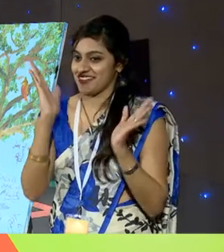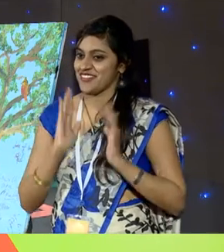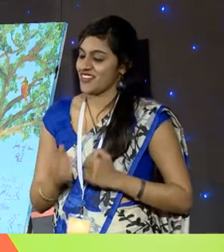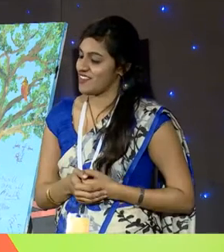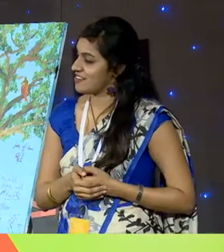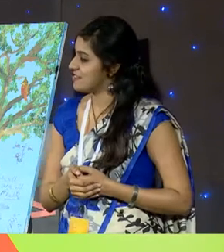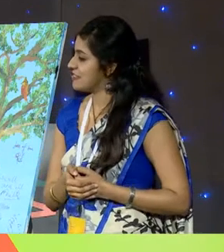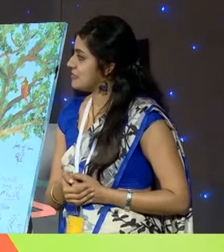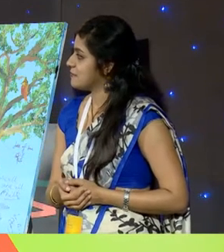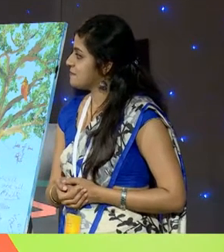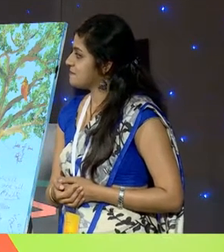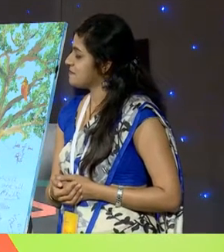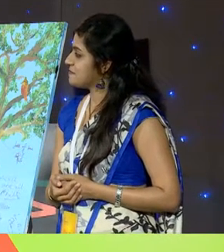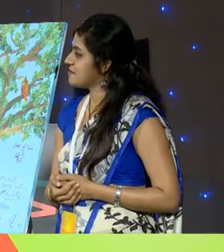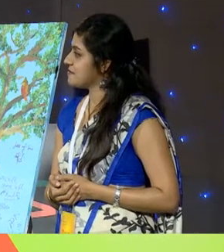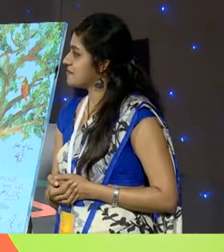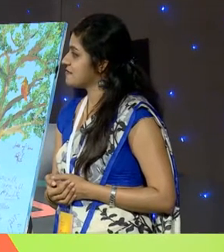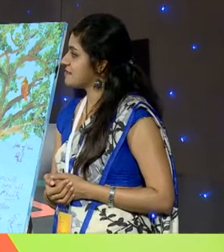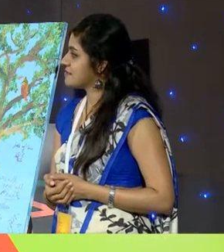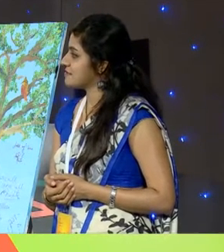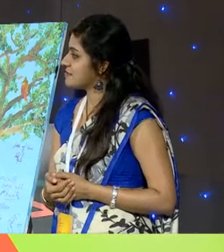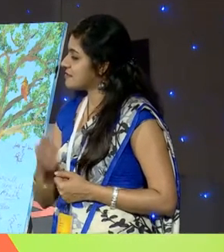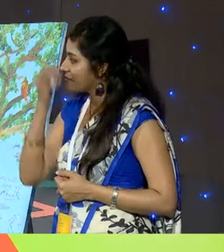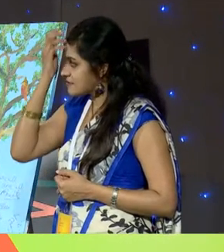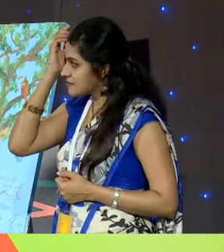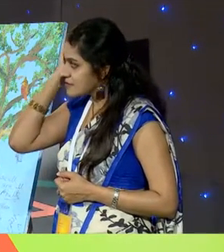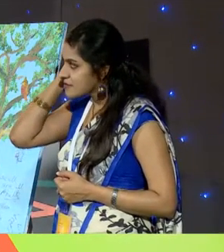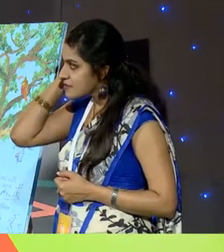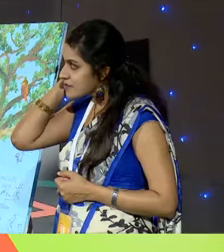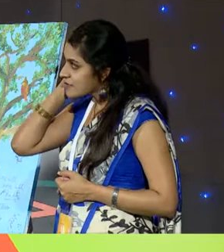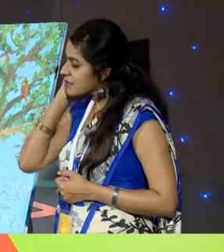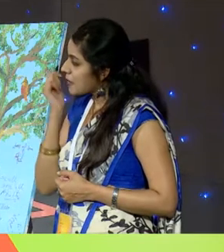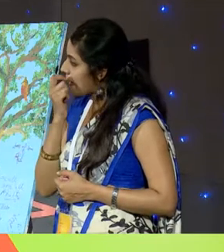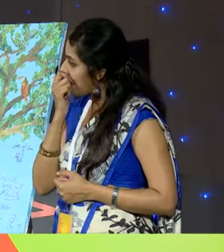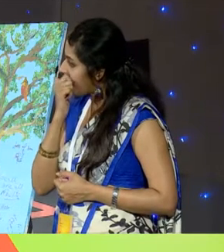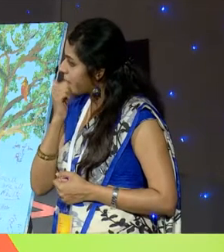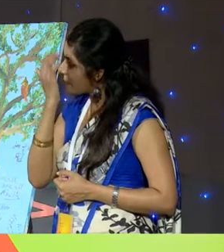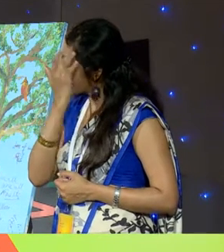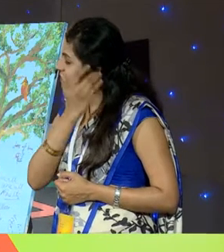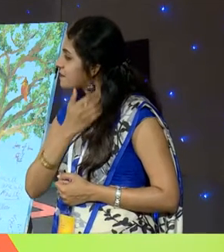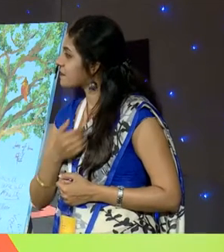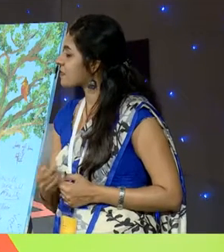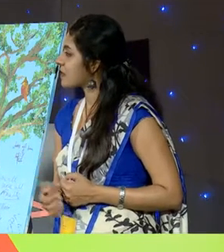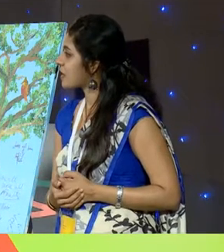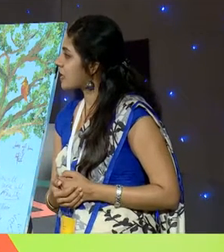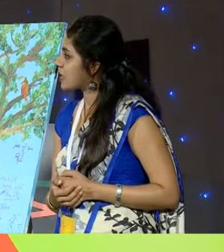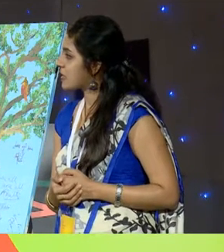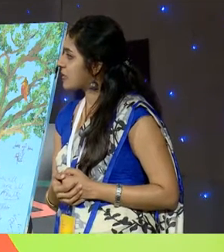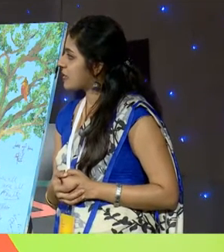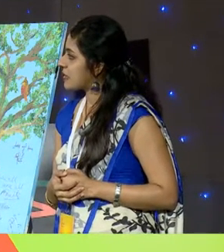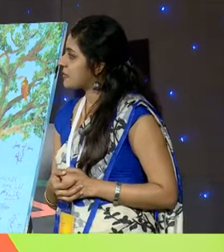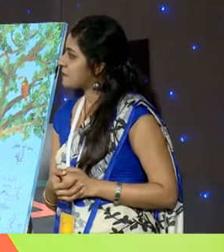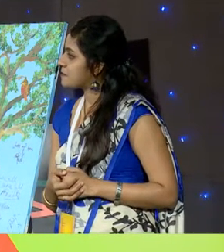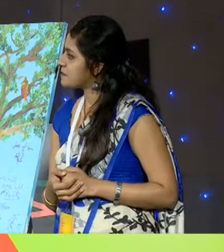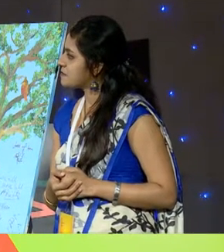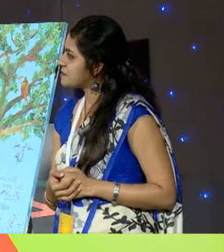That we pretty much chase things all of you chase. We pretty much, you know, try the kind of approaches that